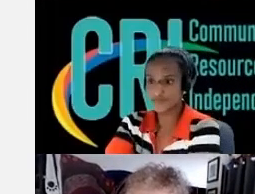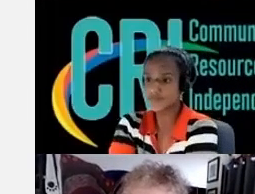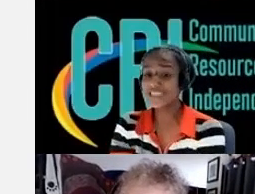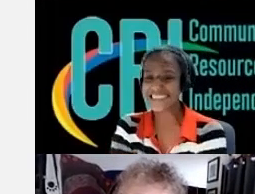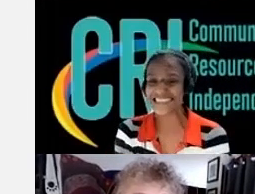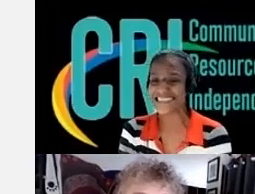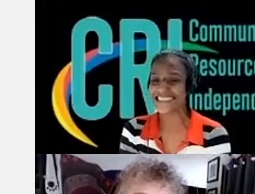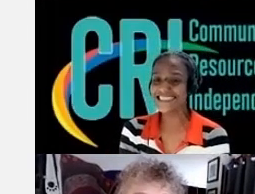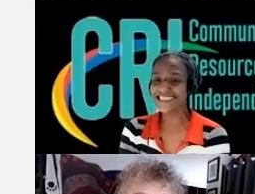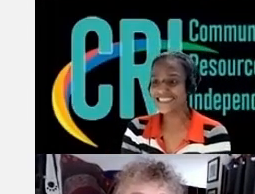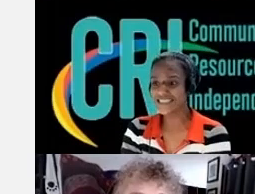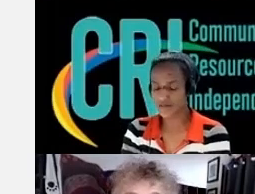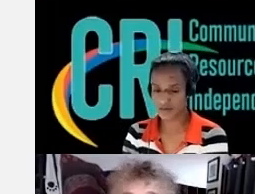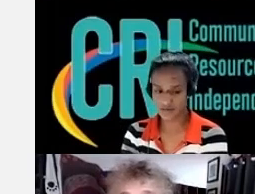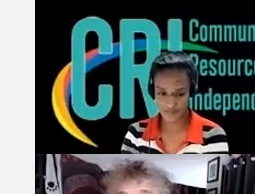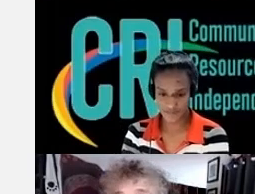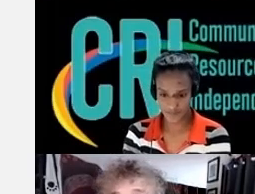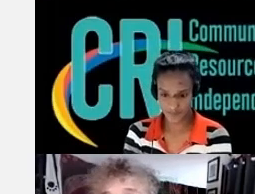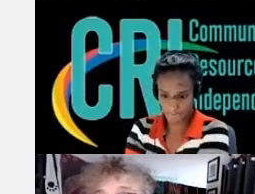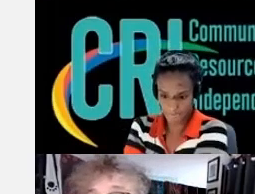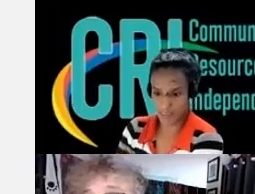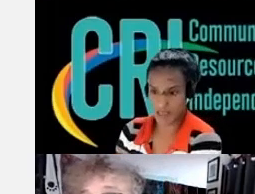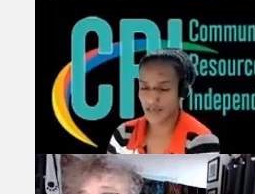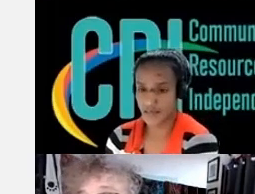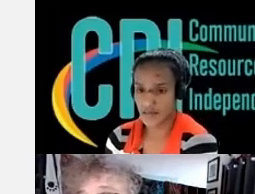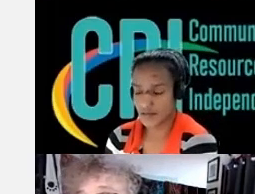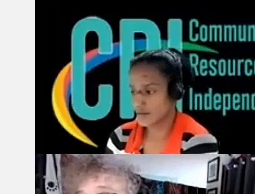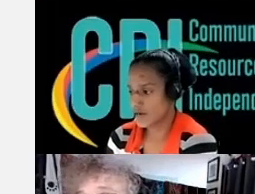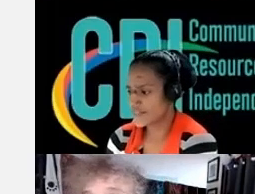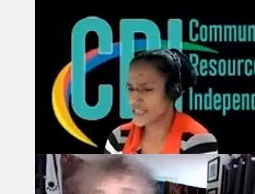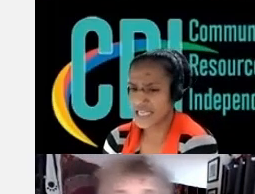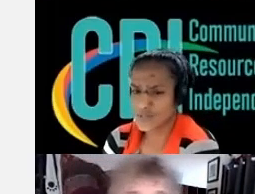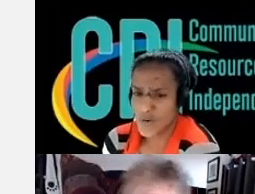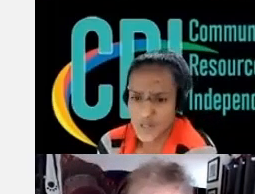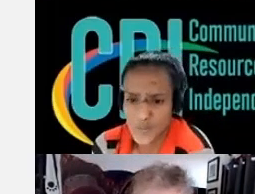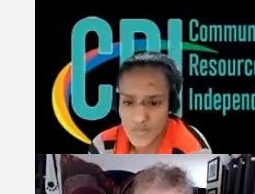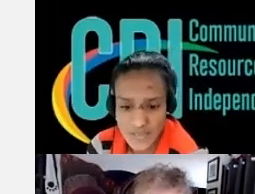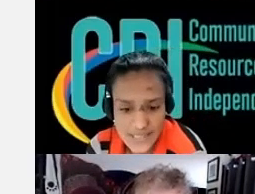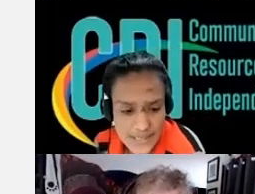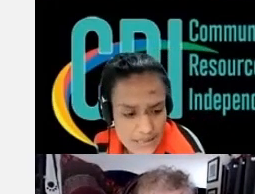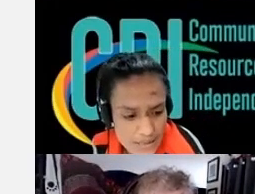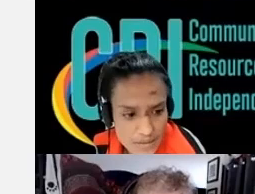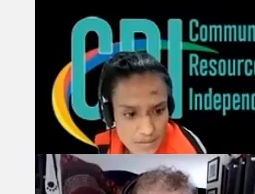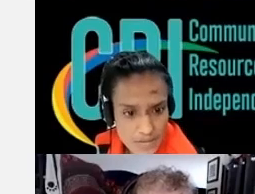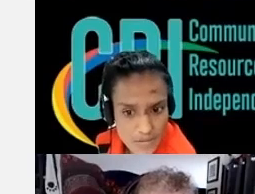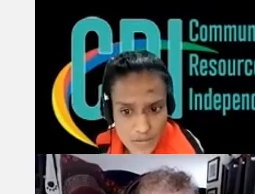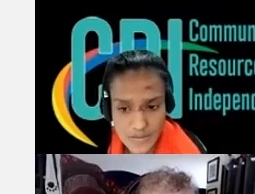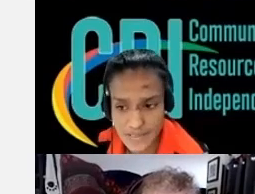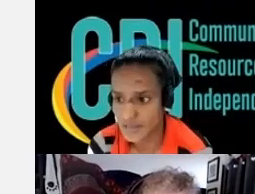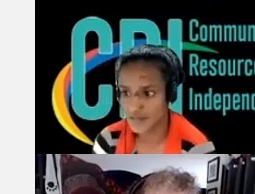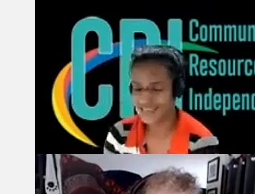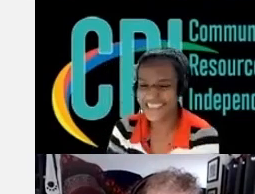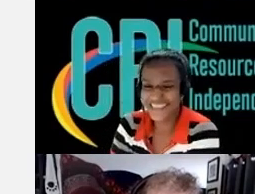right. Jacqueline and Mariah? Oh, I think I was partnered with Leslie.